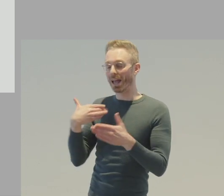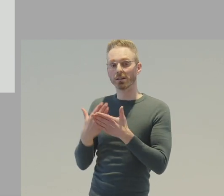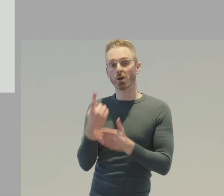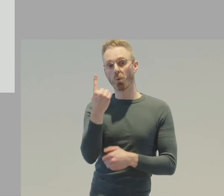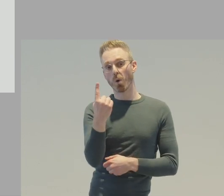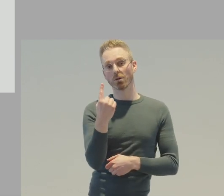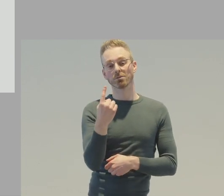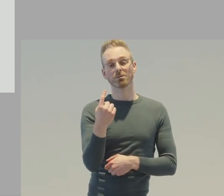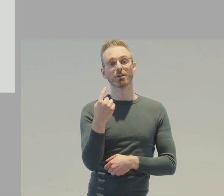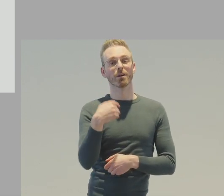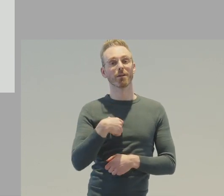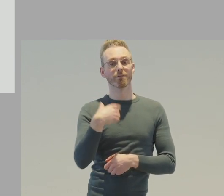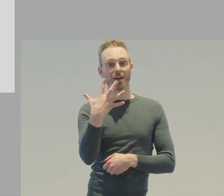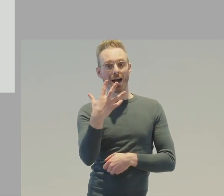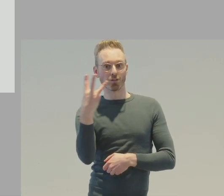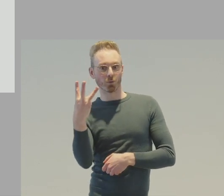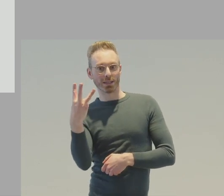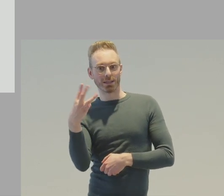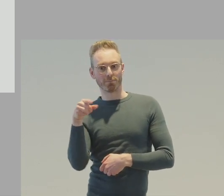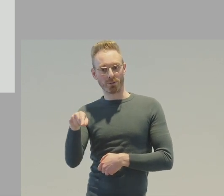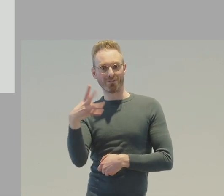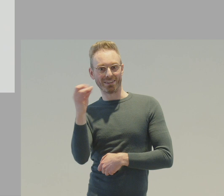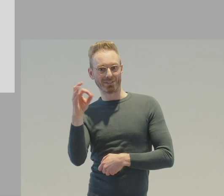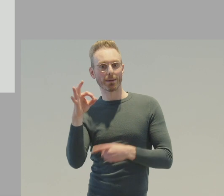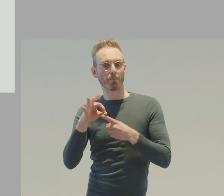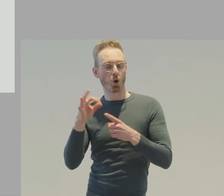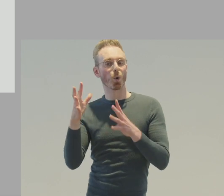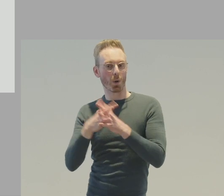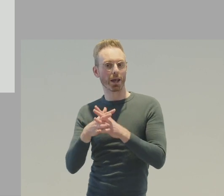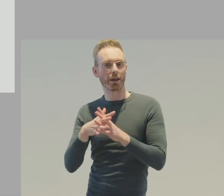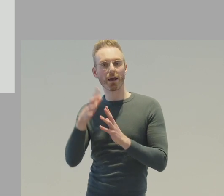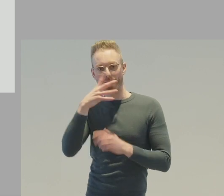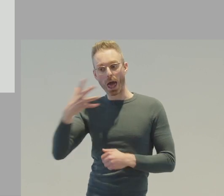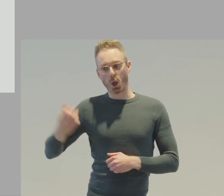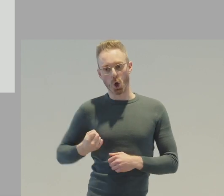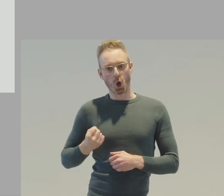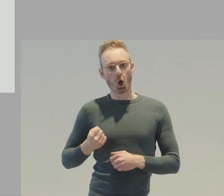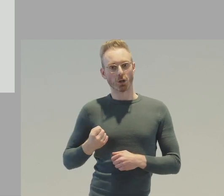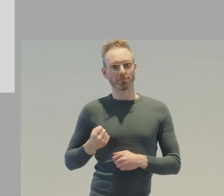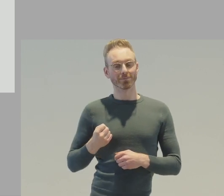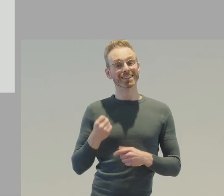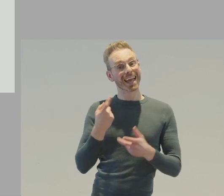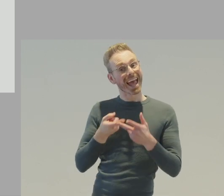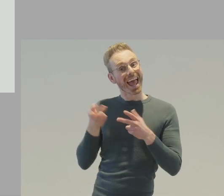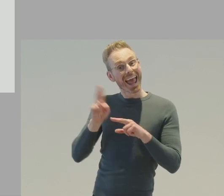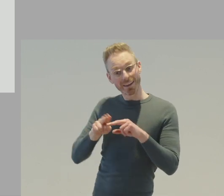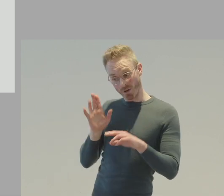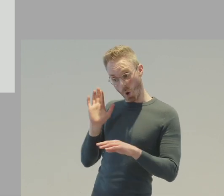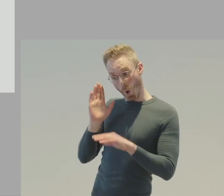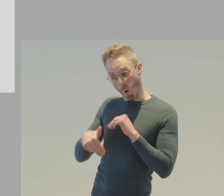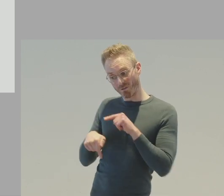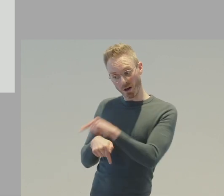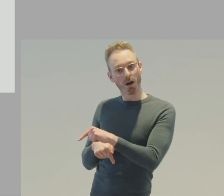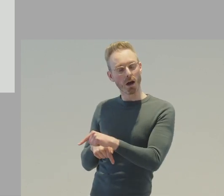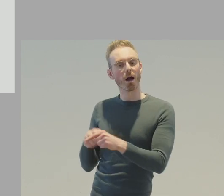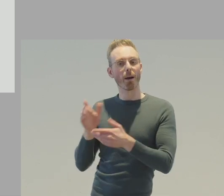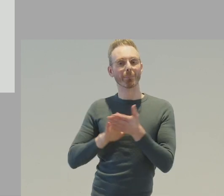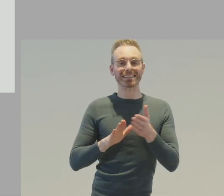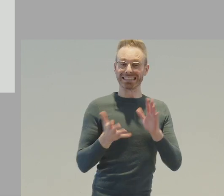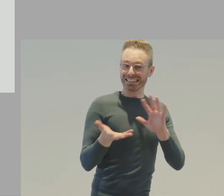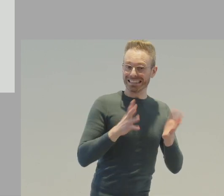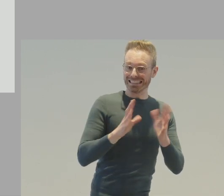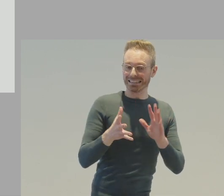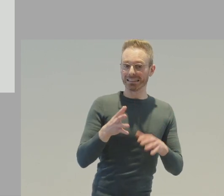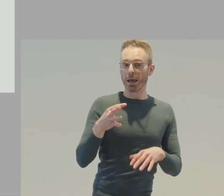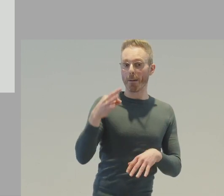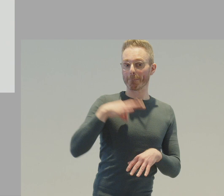earn more than this, even £1 more, you might lose your benefits. So there is a hard line there. Universal